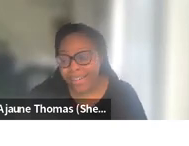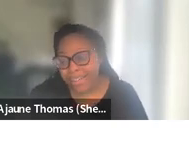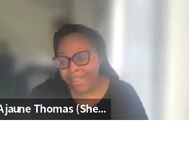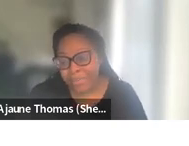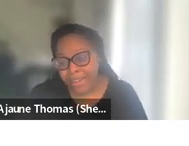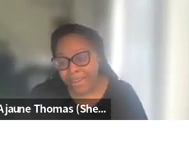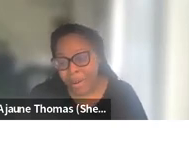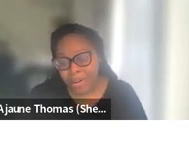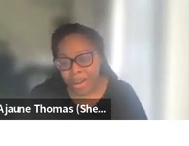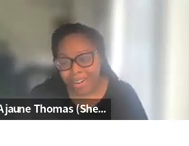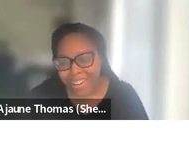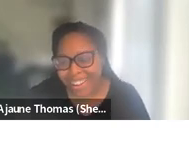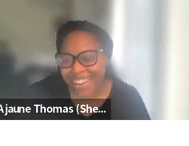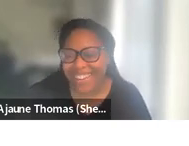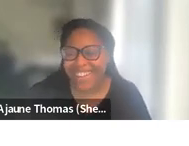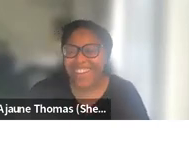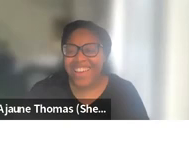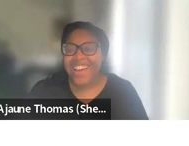I love to play Mario Kart